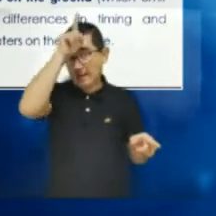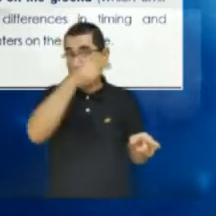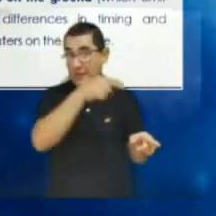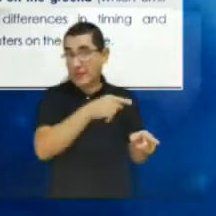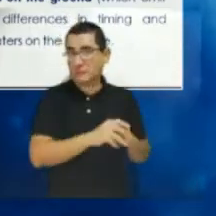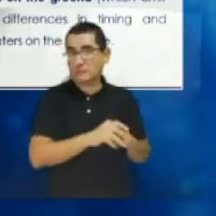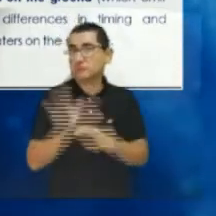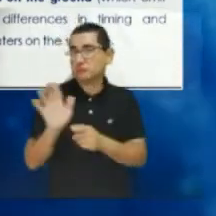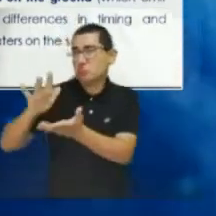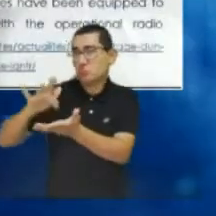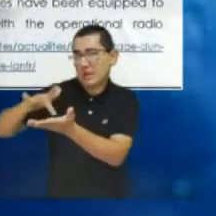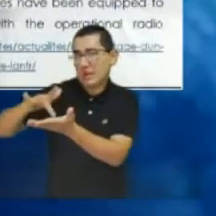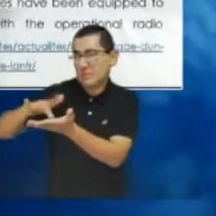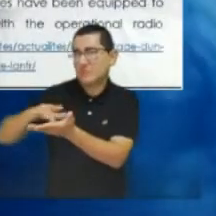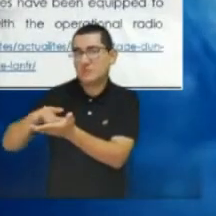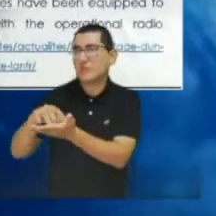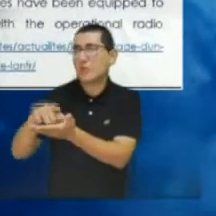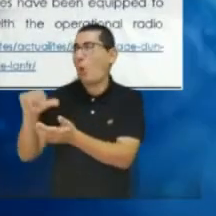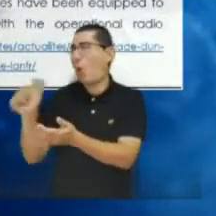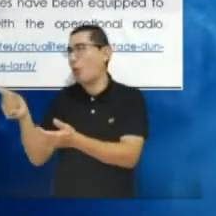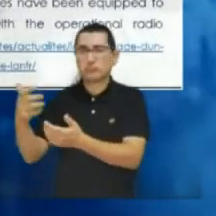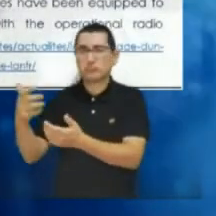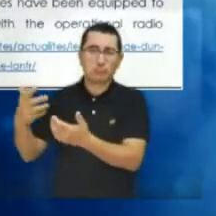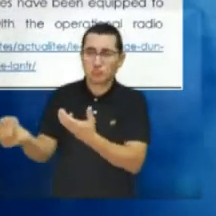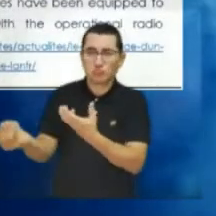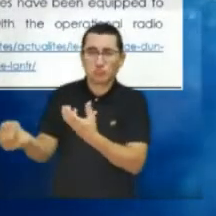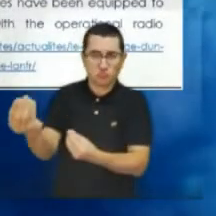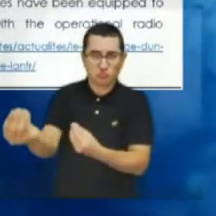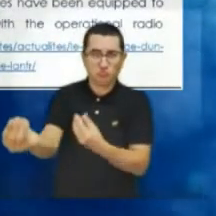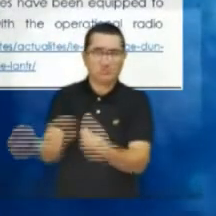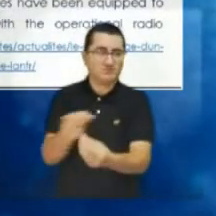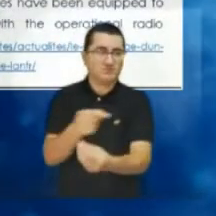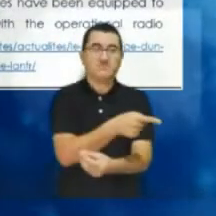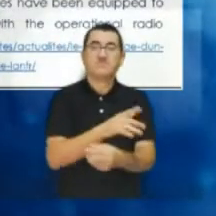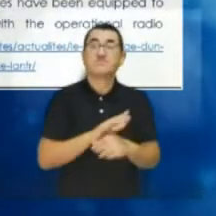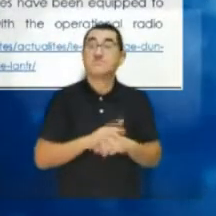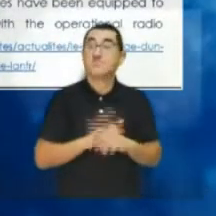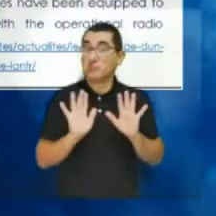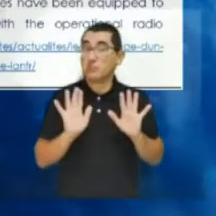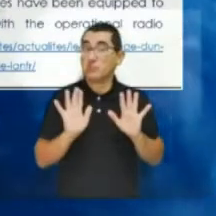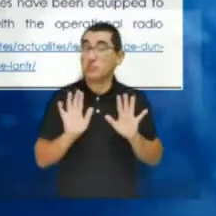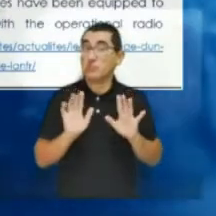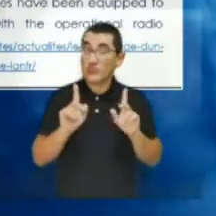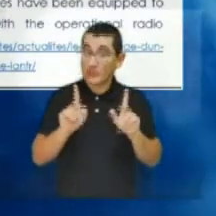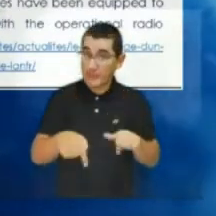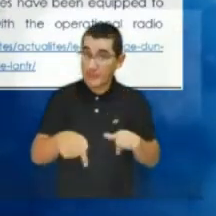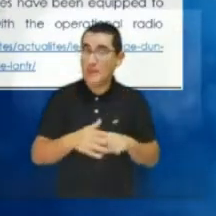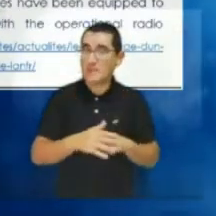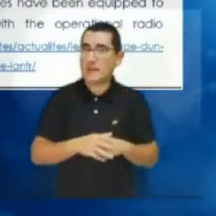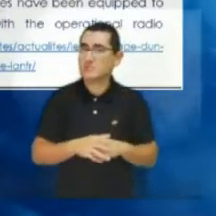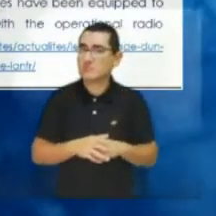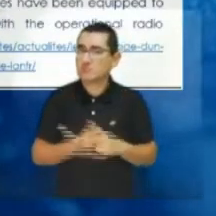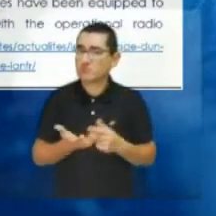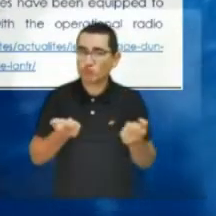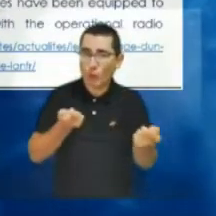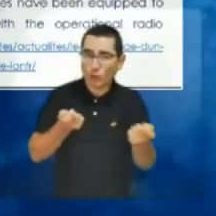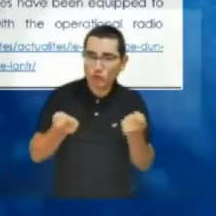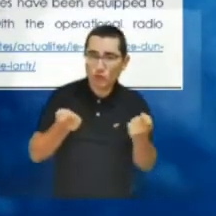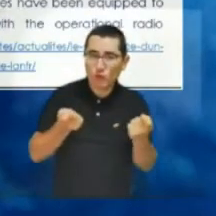for that. And we also control radio equipment on ships. So we do a lot of different things,